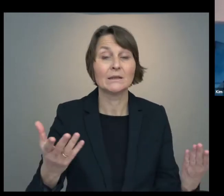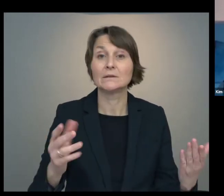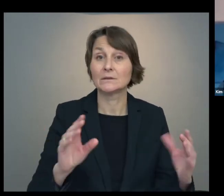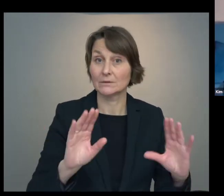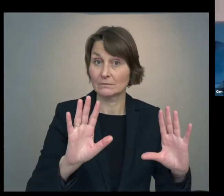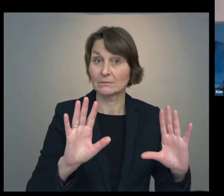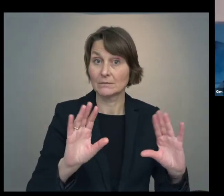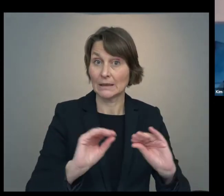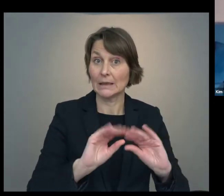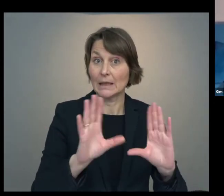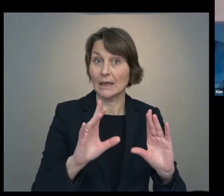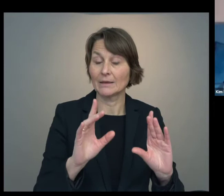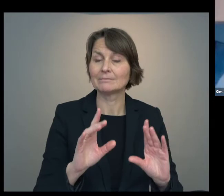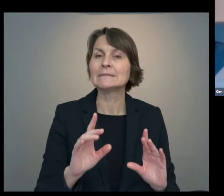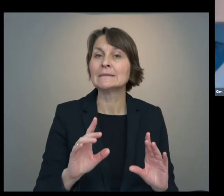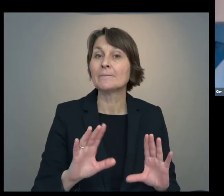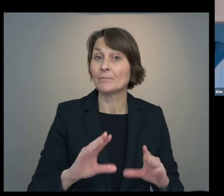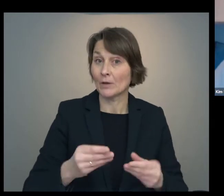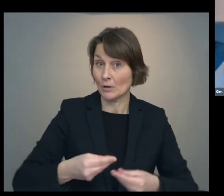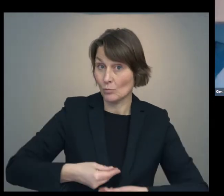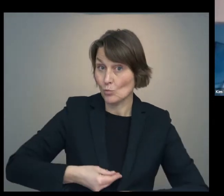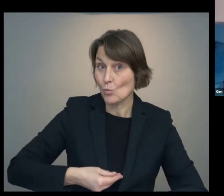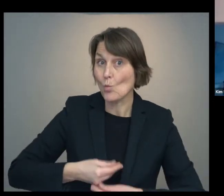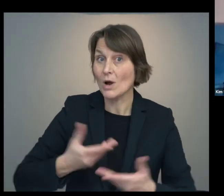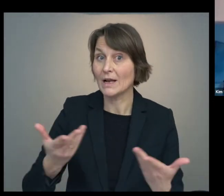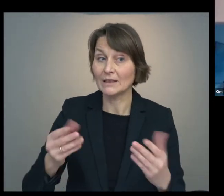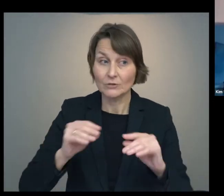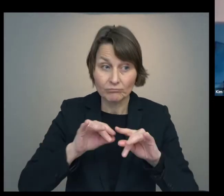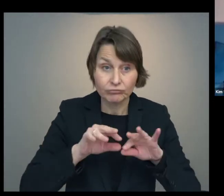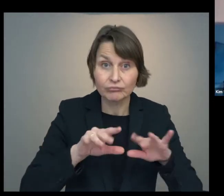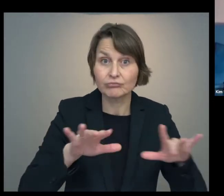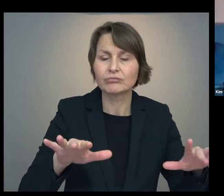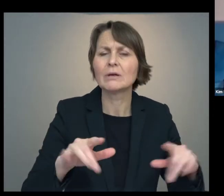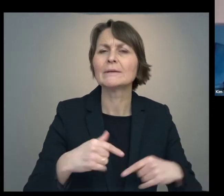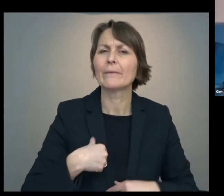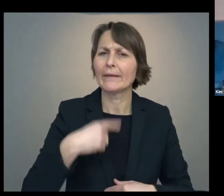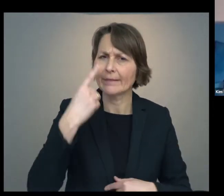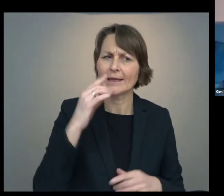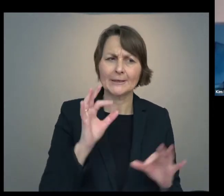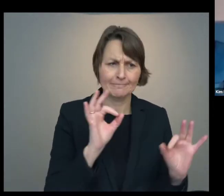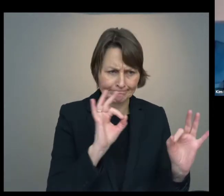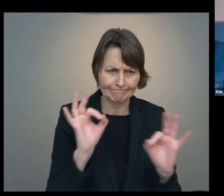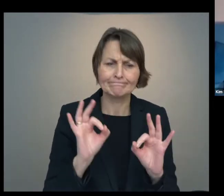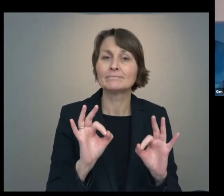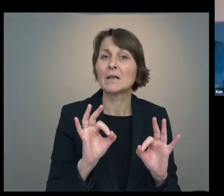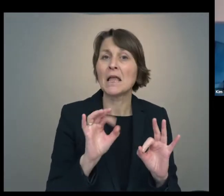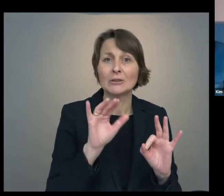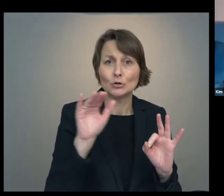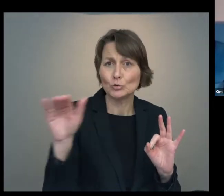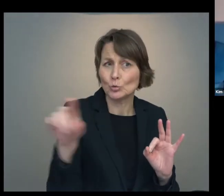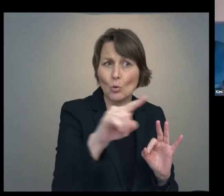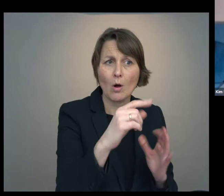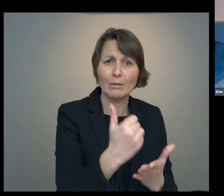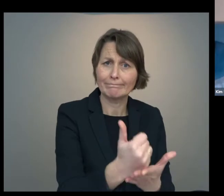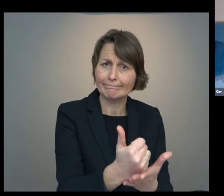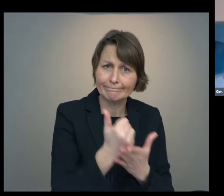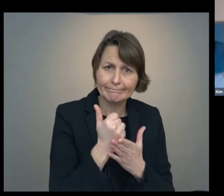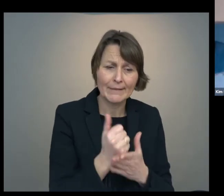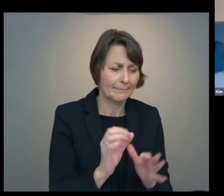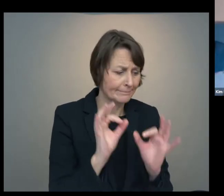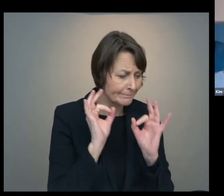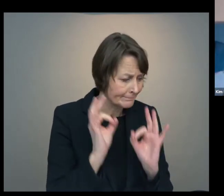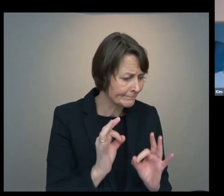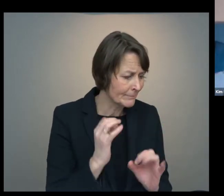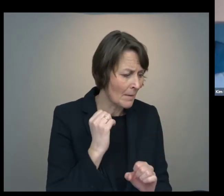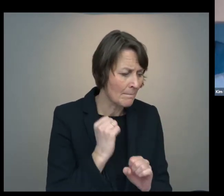release candidate, to make that perfectly clear. The point of the release candidate releases are that we think this is done, and please